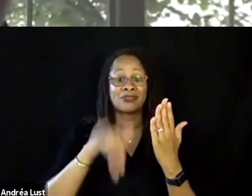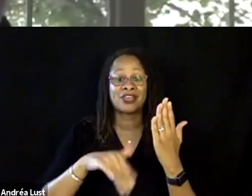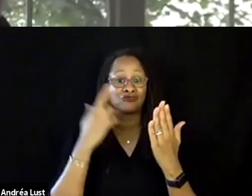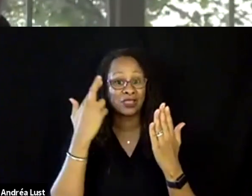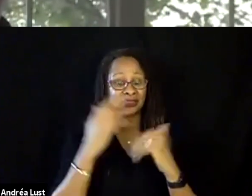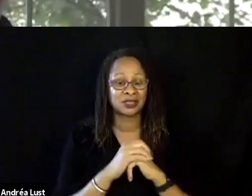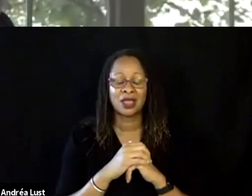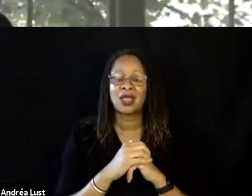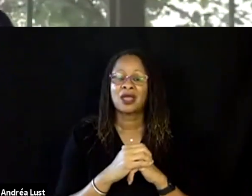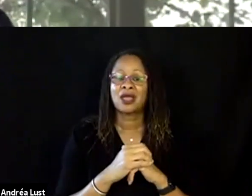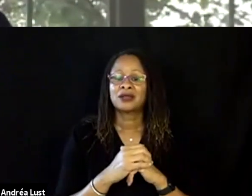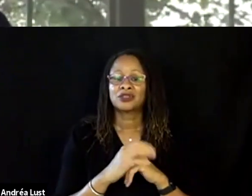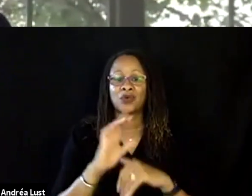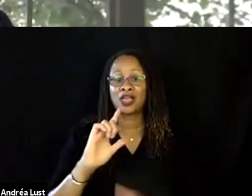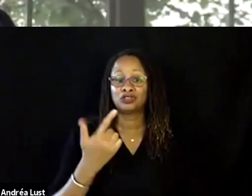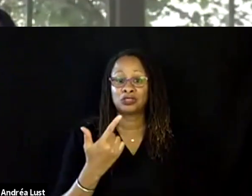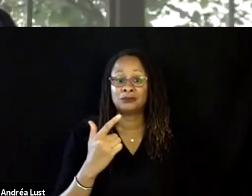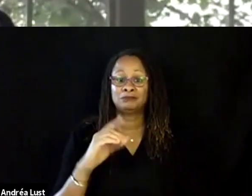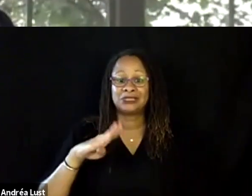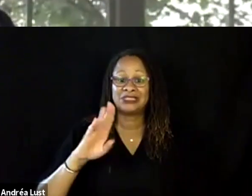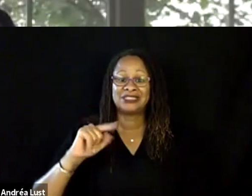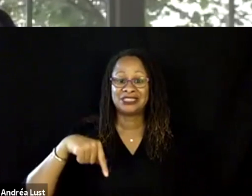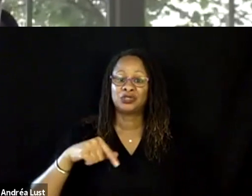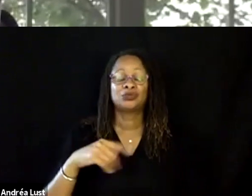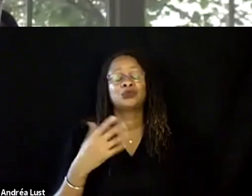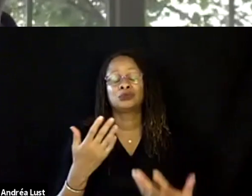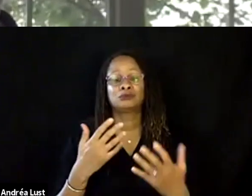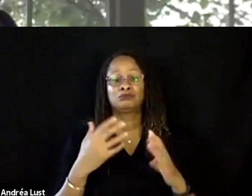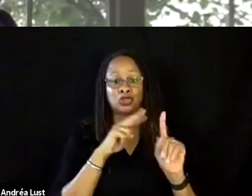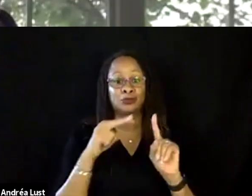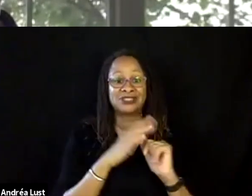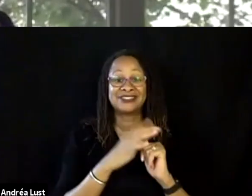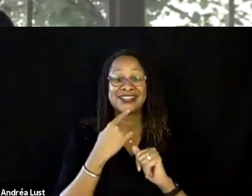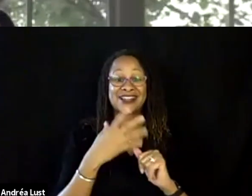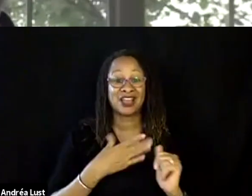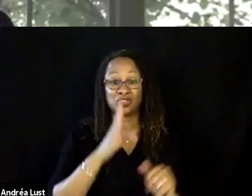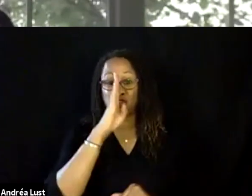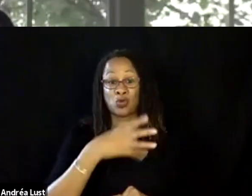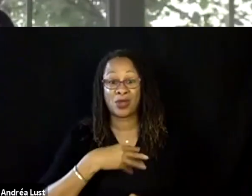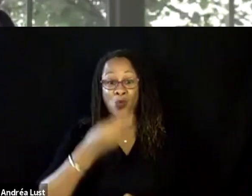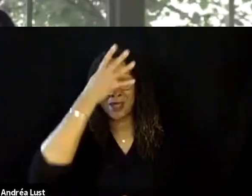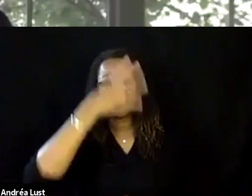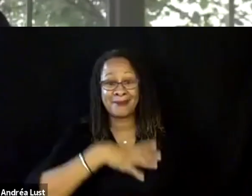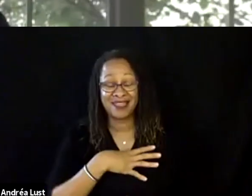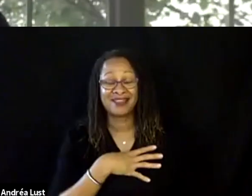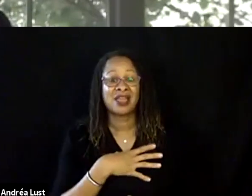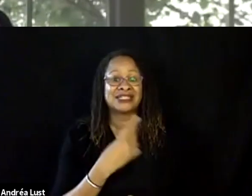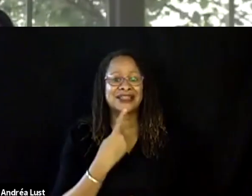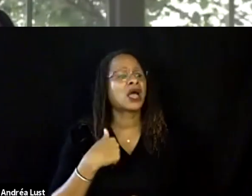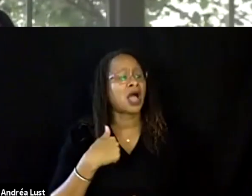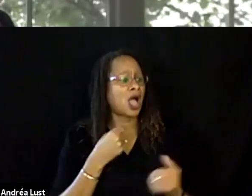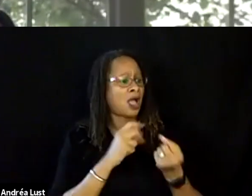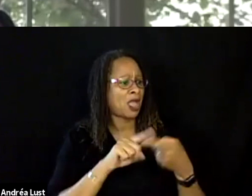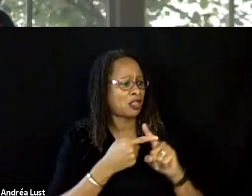from an LGBT perspective, we have research that shows if a straight white male says he's an LGBT ally, the overall engagement of women and people of color in